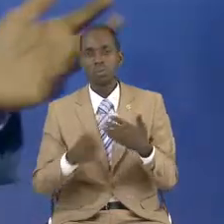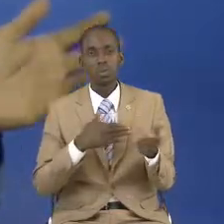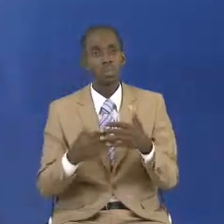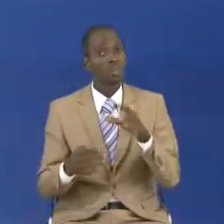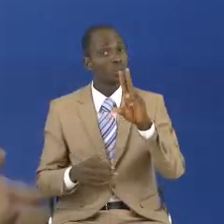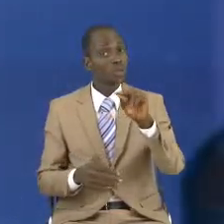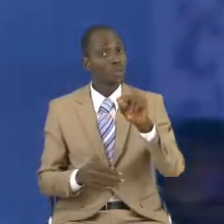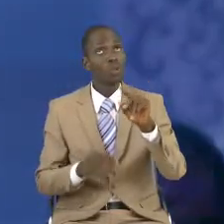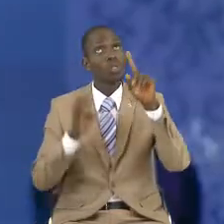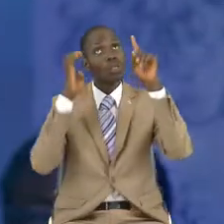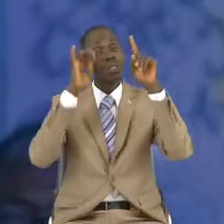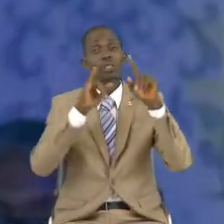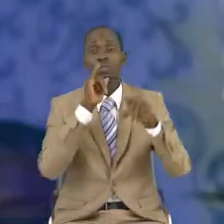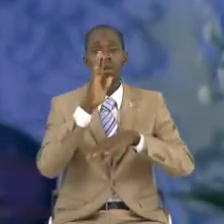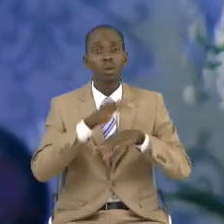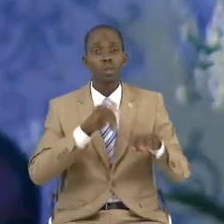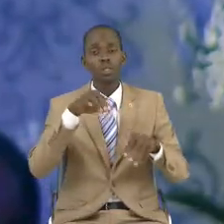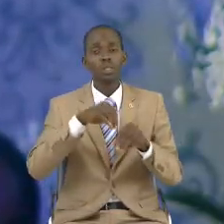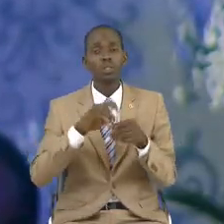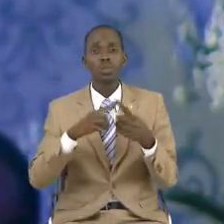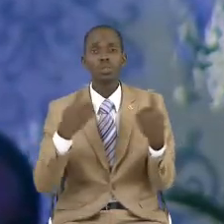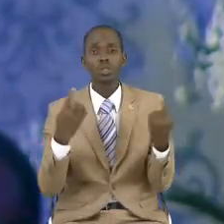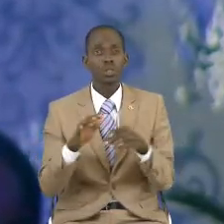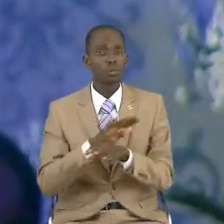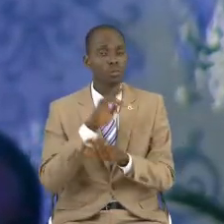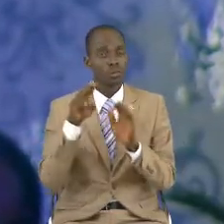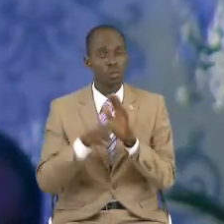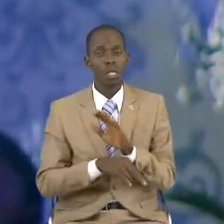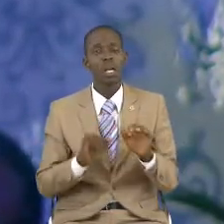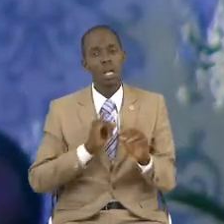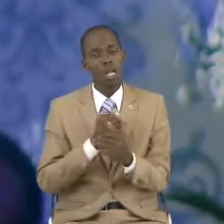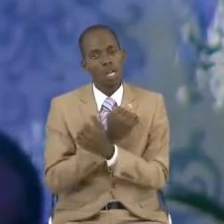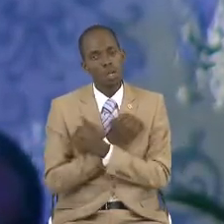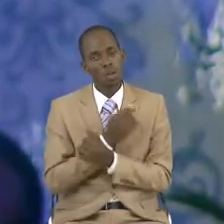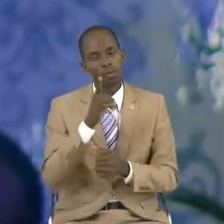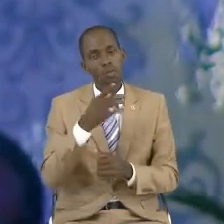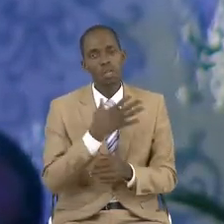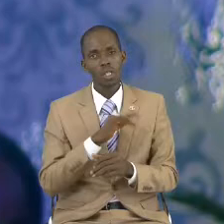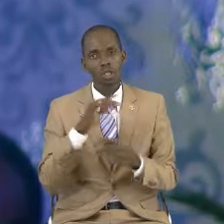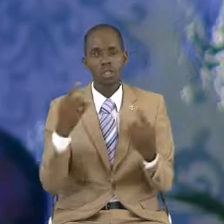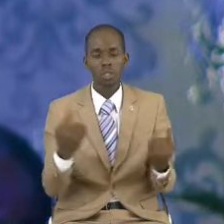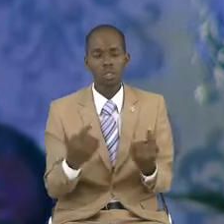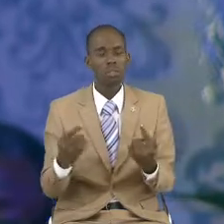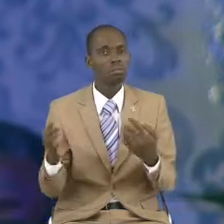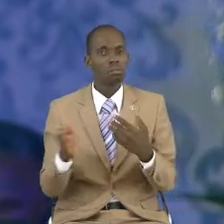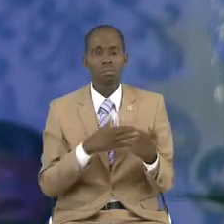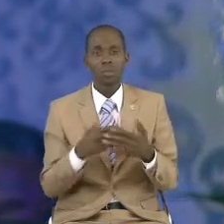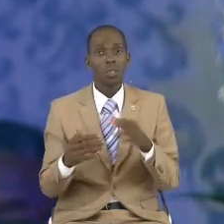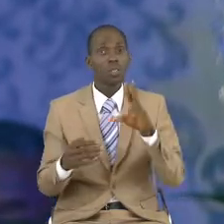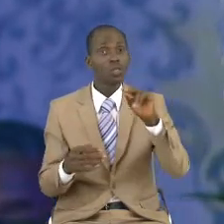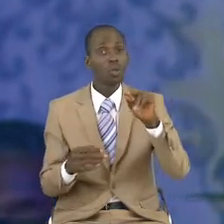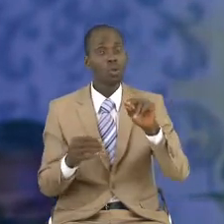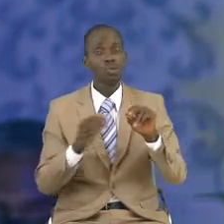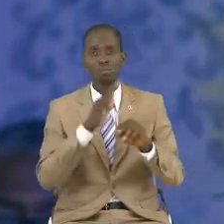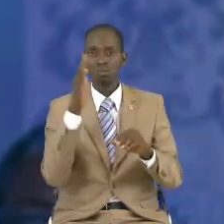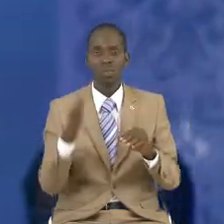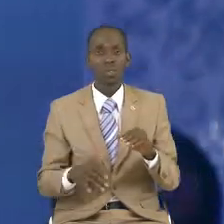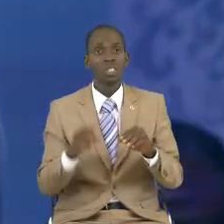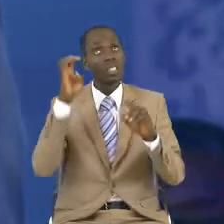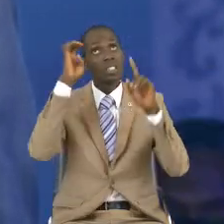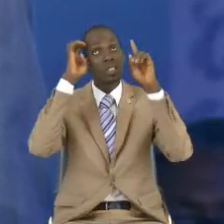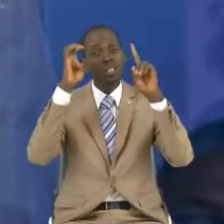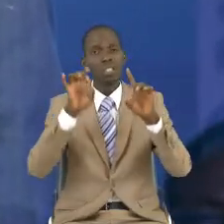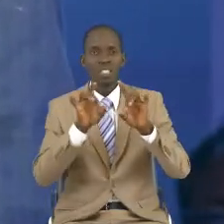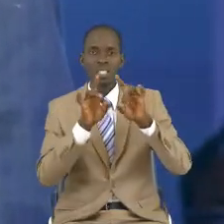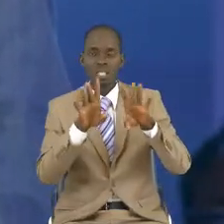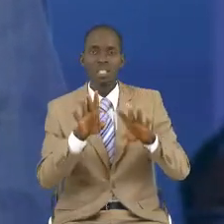i love you i love your sin never he hates everything he condemns everything but the